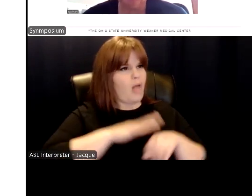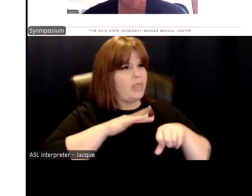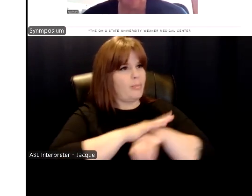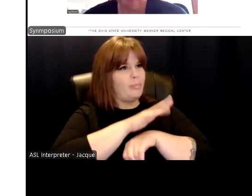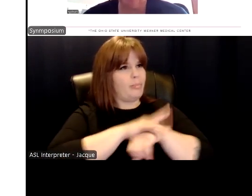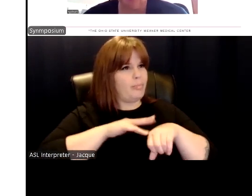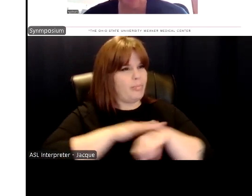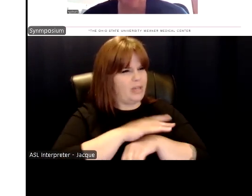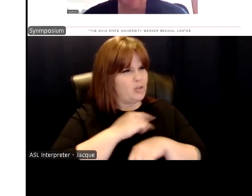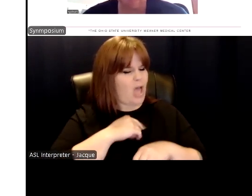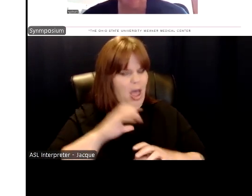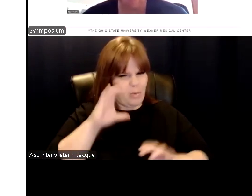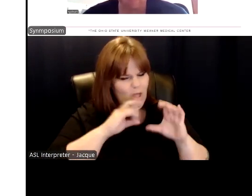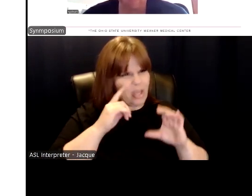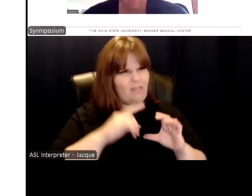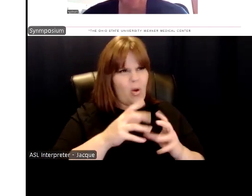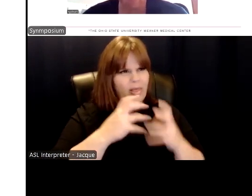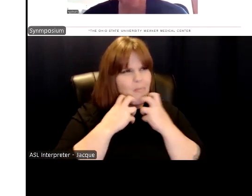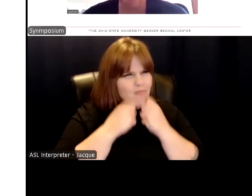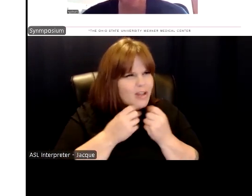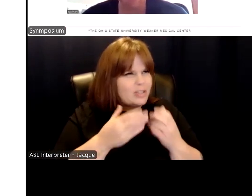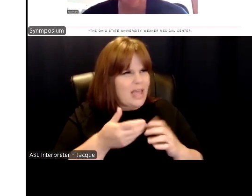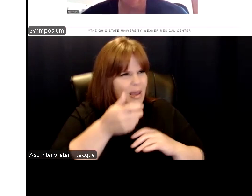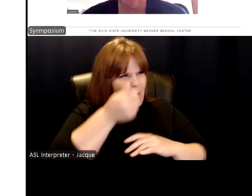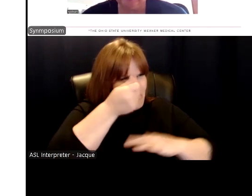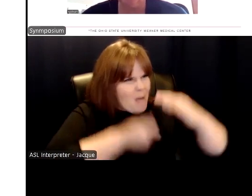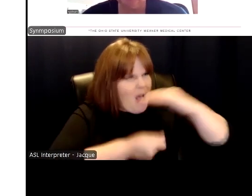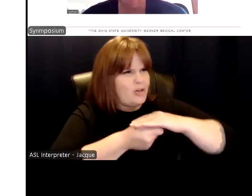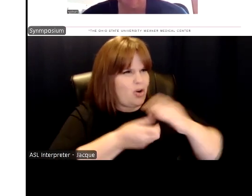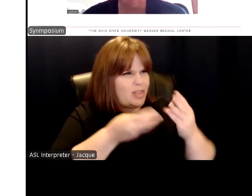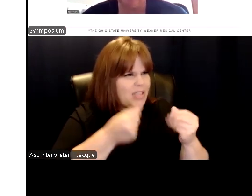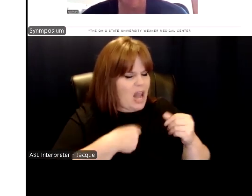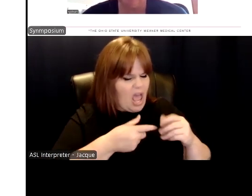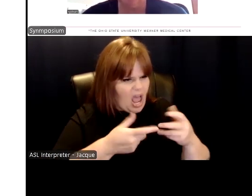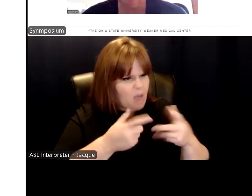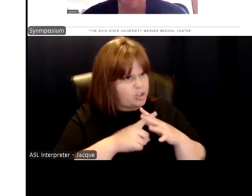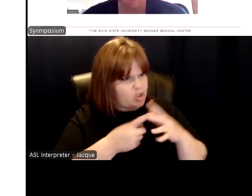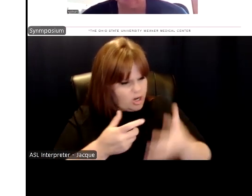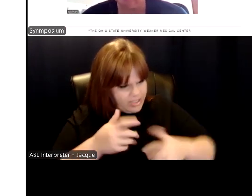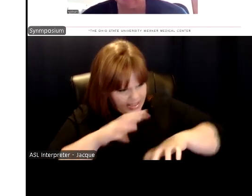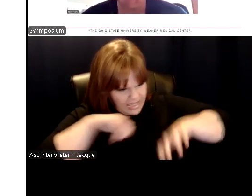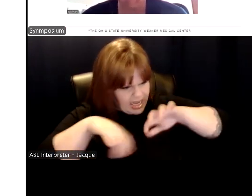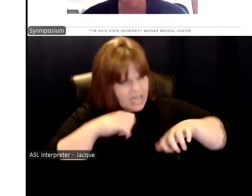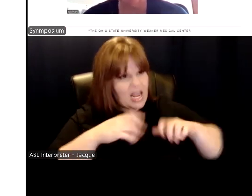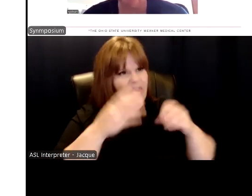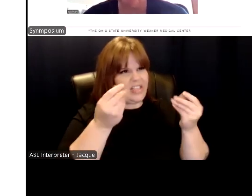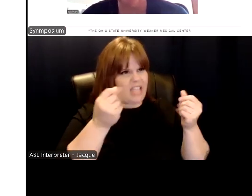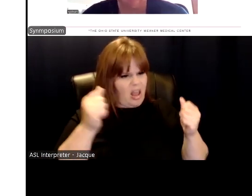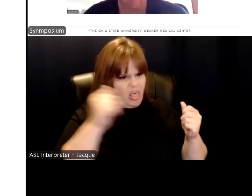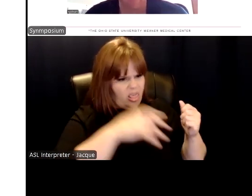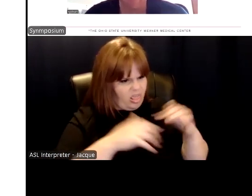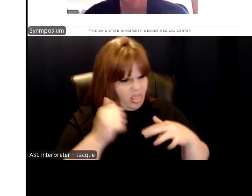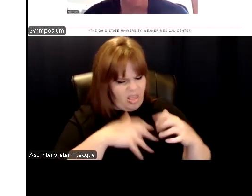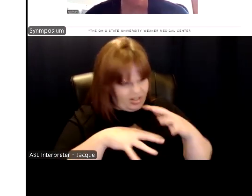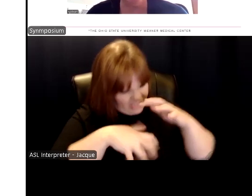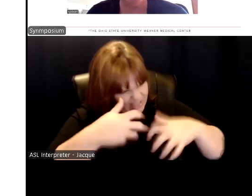that precious thing buried under the sand. And so I would start digging and the sand would keep falling back in, and I would dig and dig and dig, and finally I would